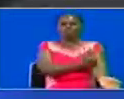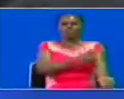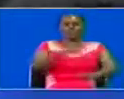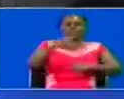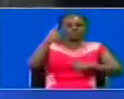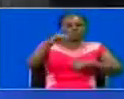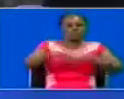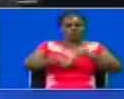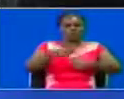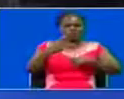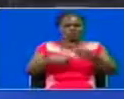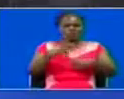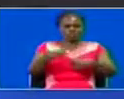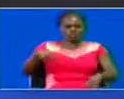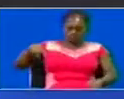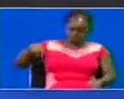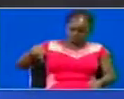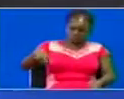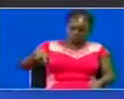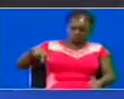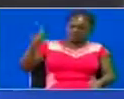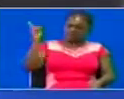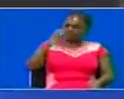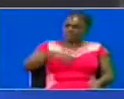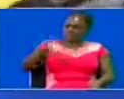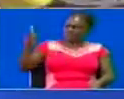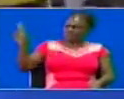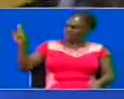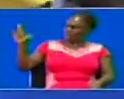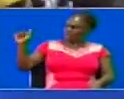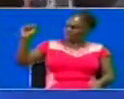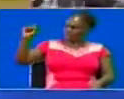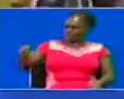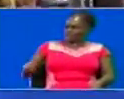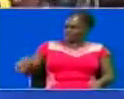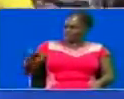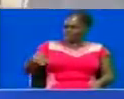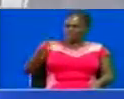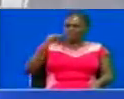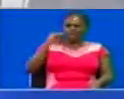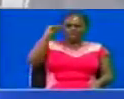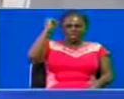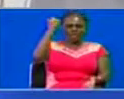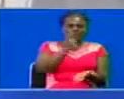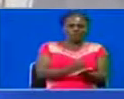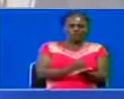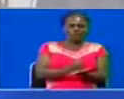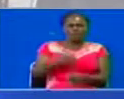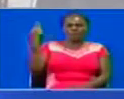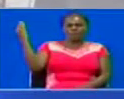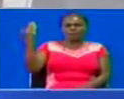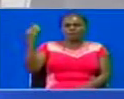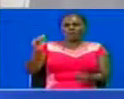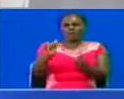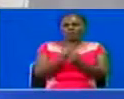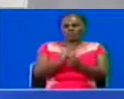action. They continued with their march, which ended at the KRA Southern Region headquarters in Mombasa, where they were addressed by Mr.